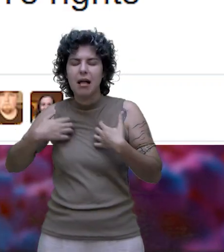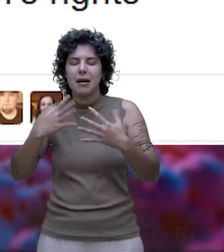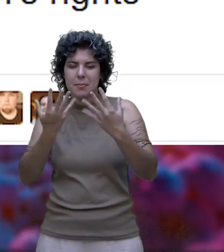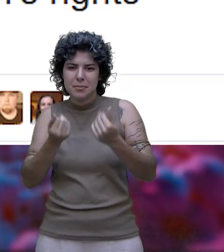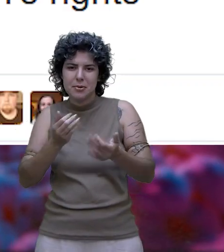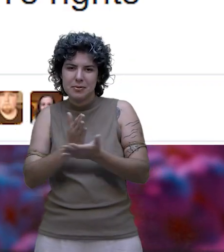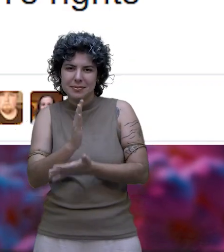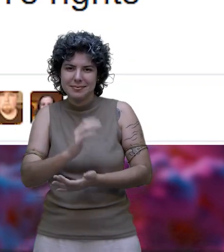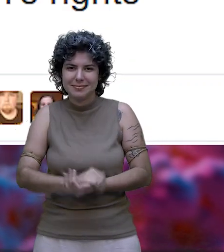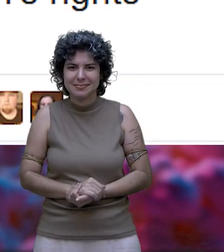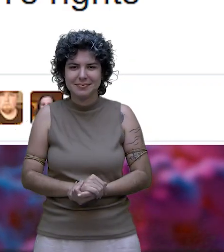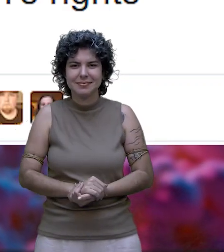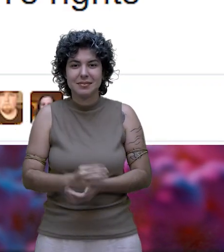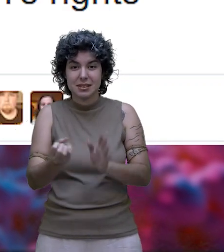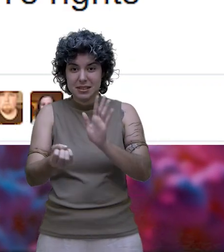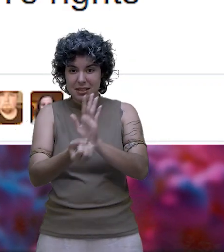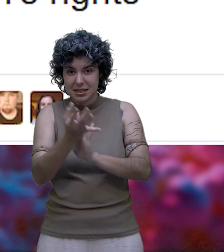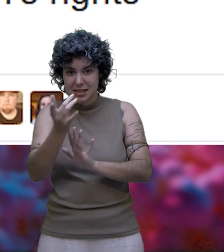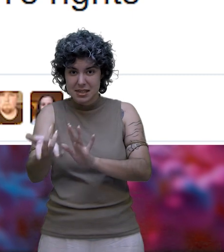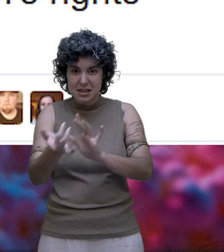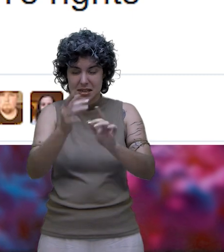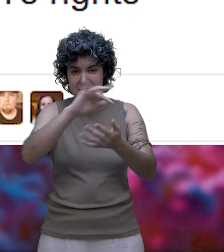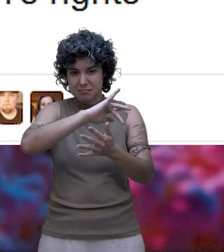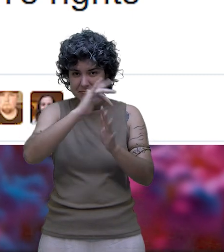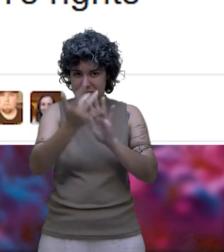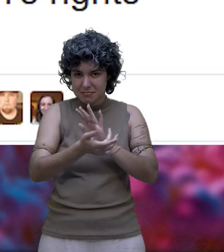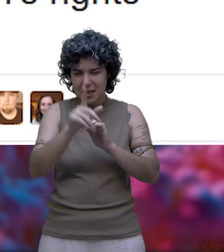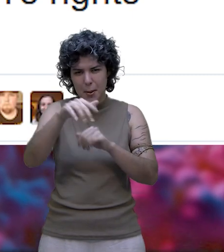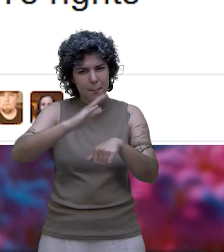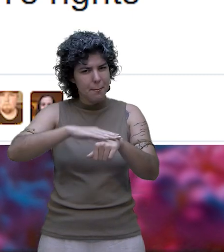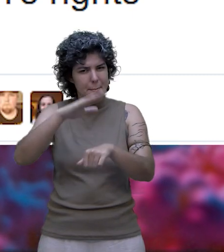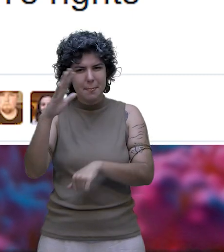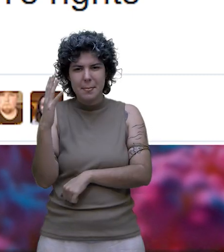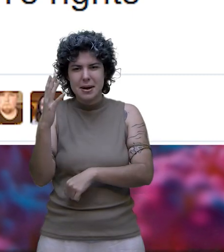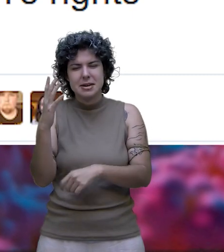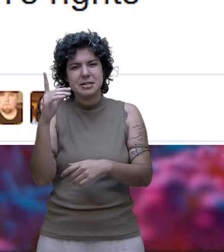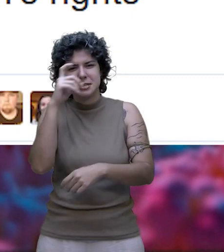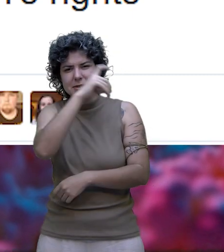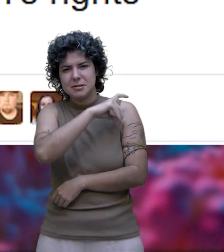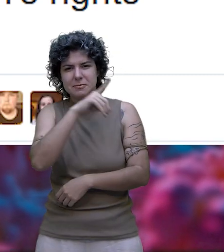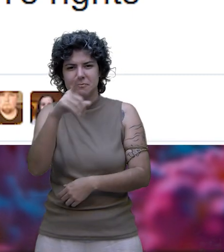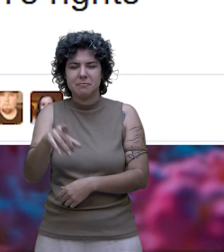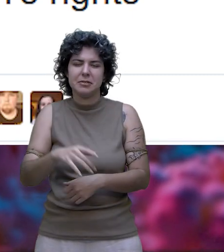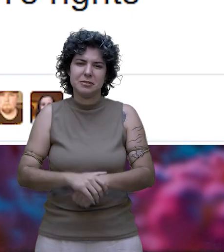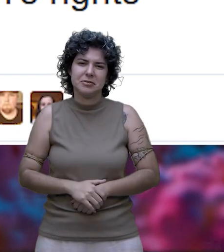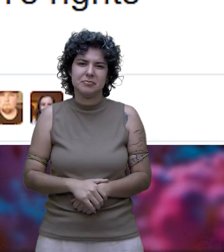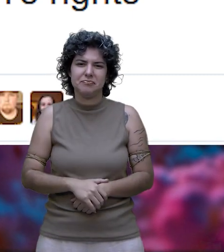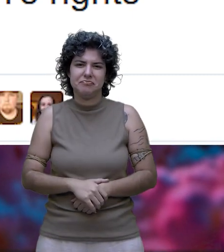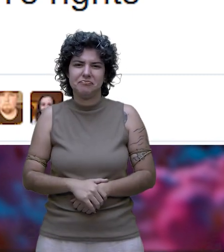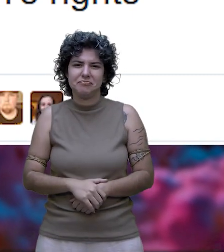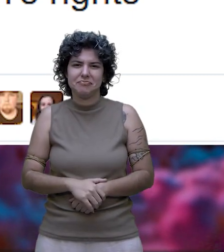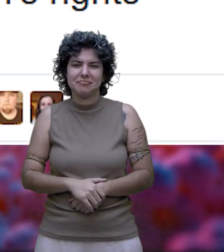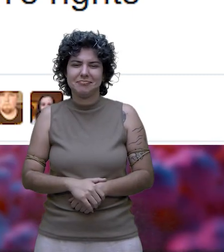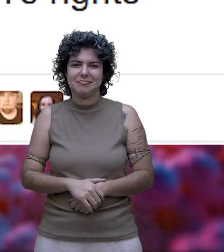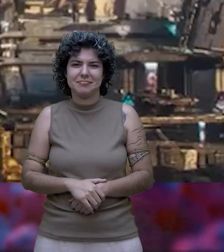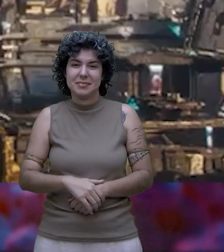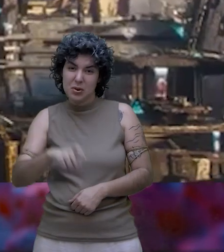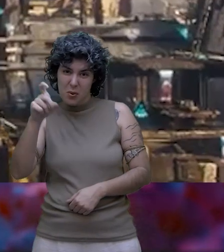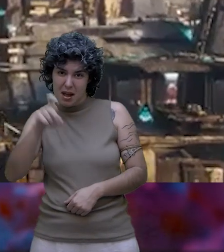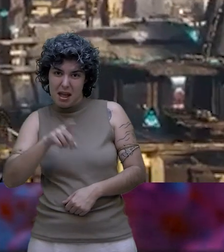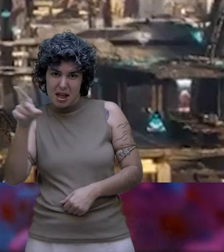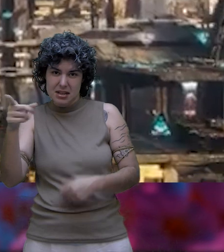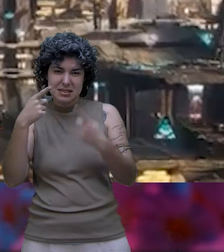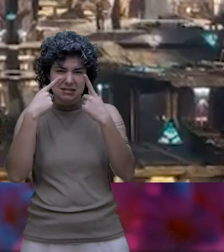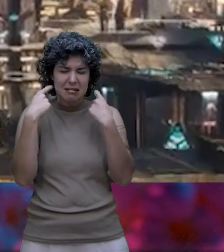Criado pelas redes, esse é o mais divertido. Se o filme gerou chorume machista no X, o antigo Twitter, ganha selo